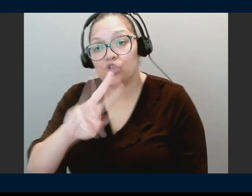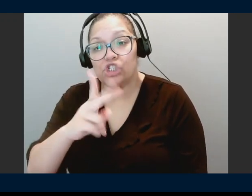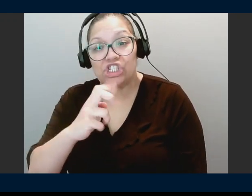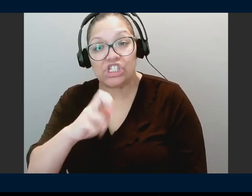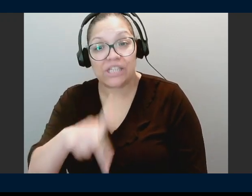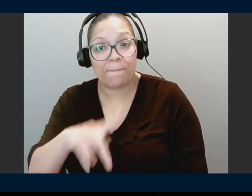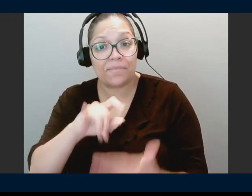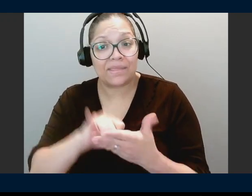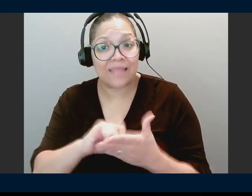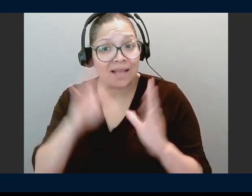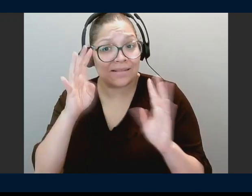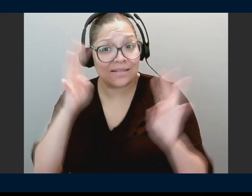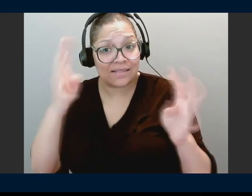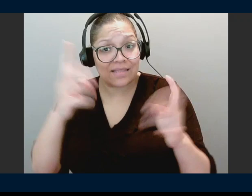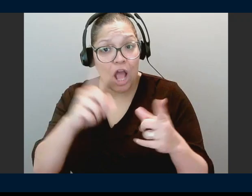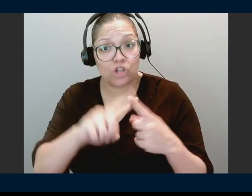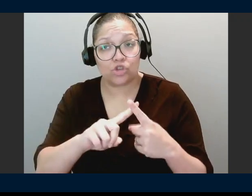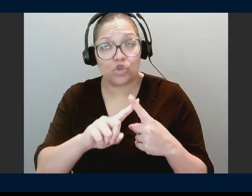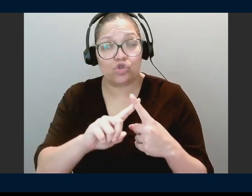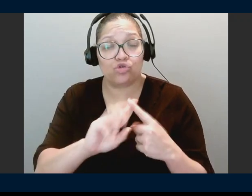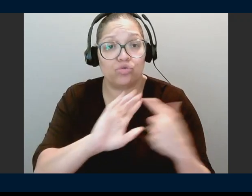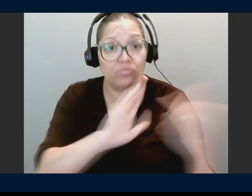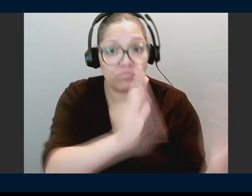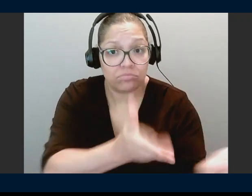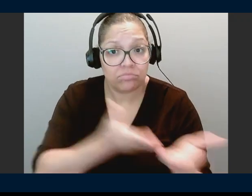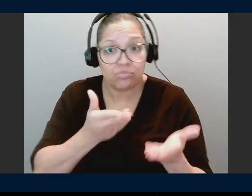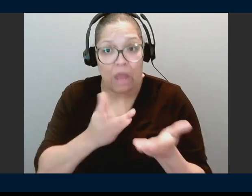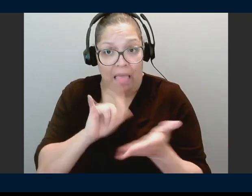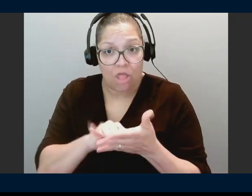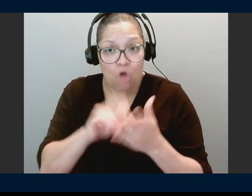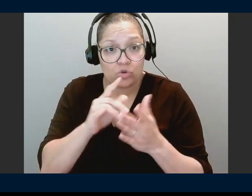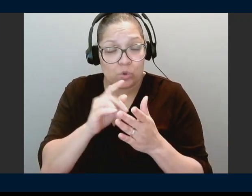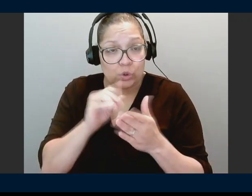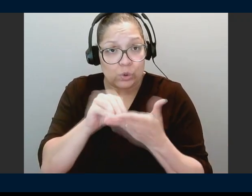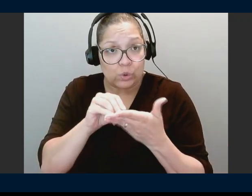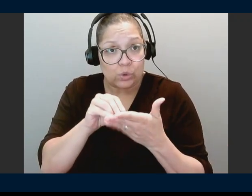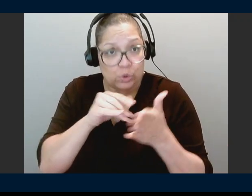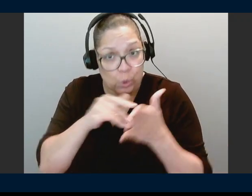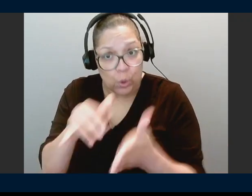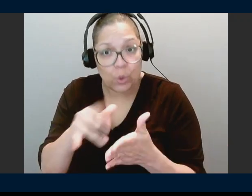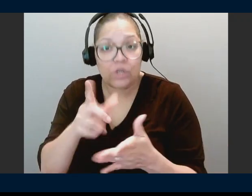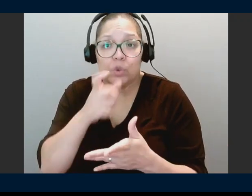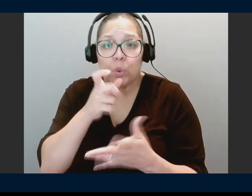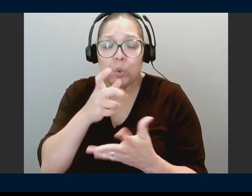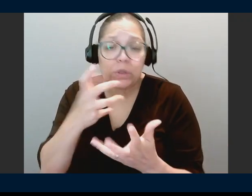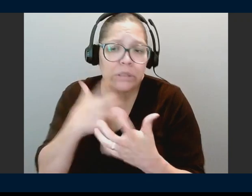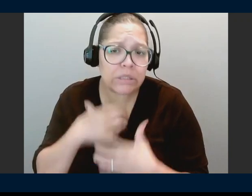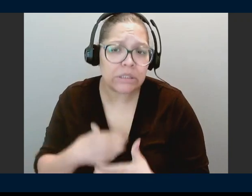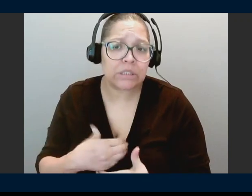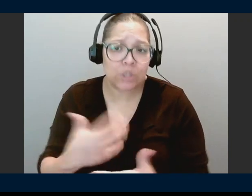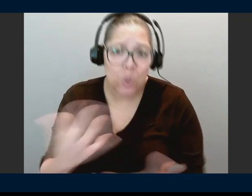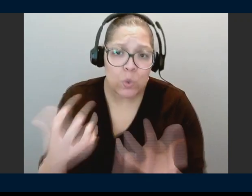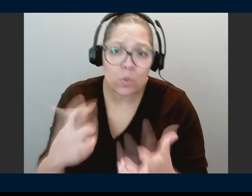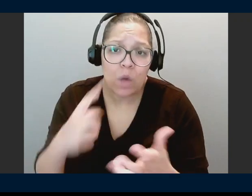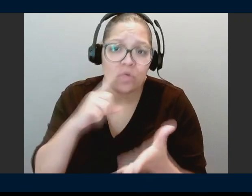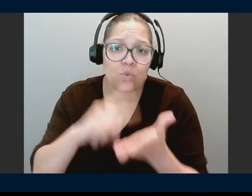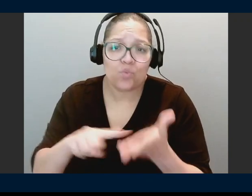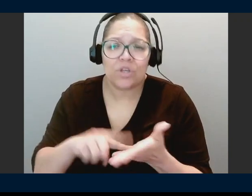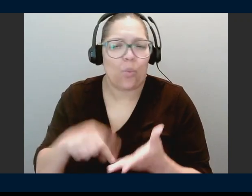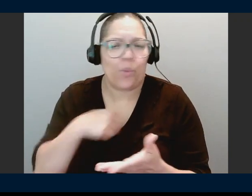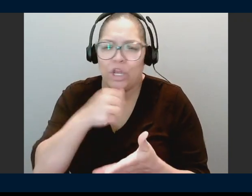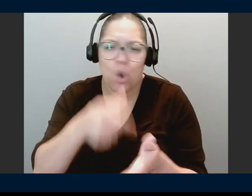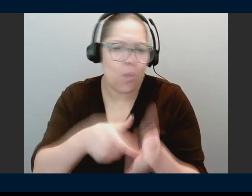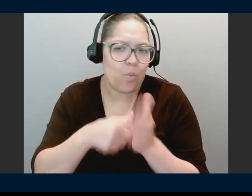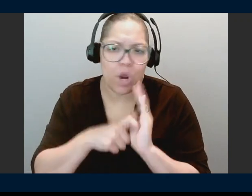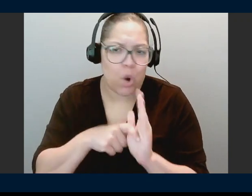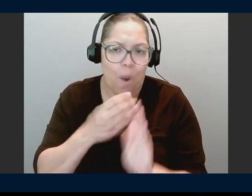students who show a strong interest and desire to do research. We don't require any prior research skills or